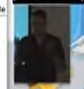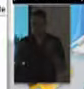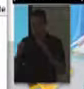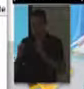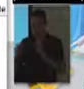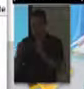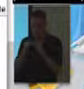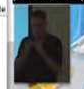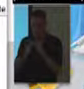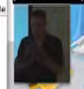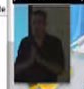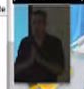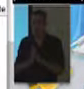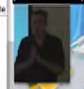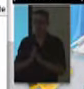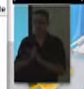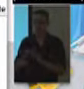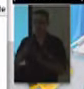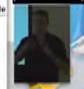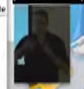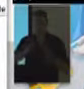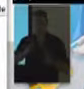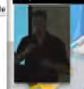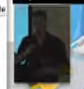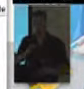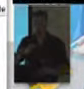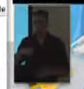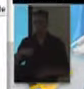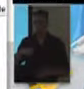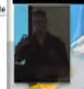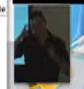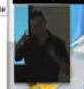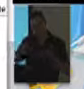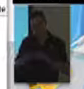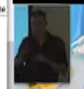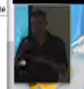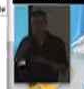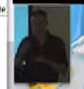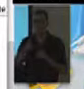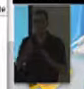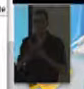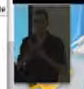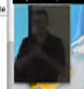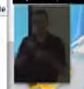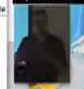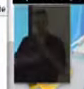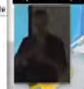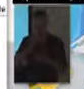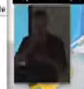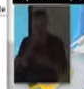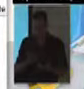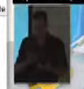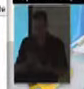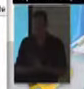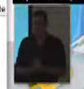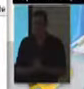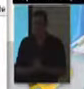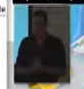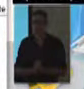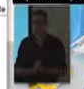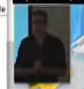safety, security and privacy. They must not undergo personal risks. They must be able to use the product efficiently.